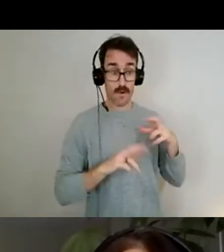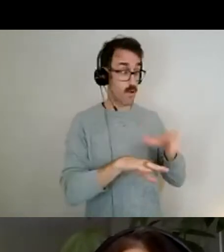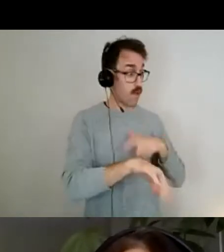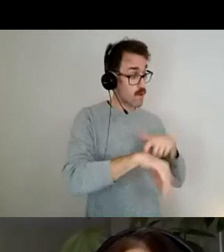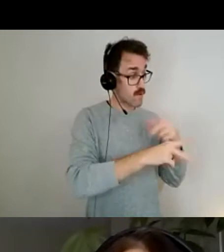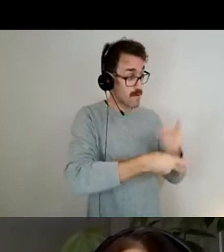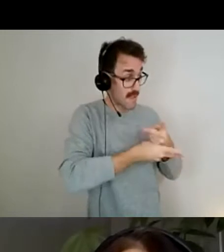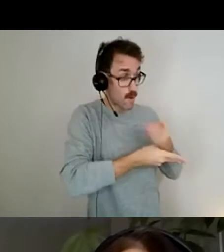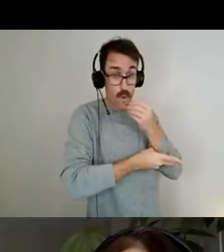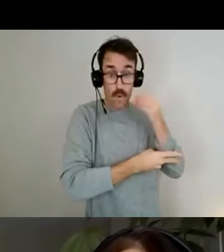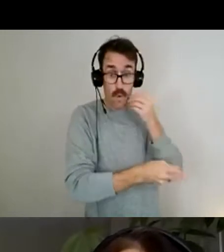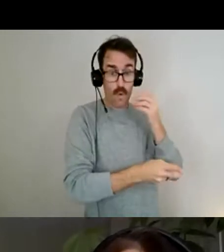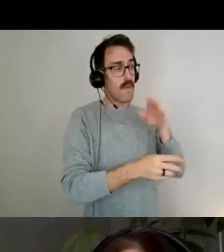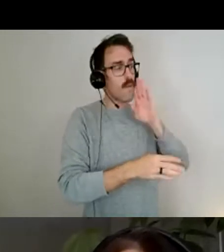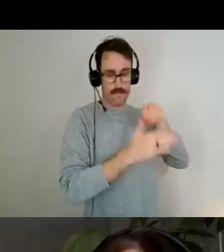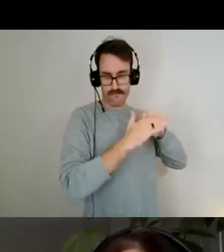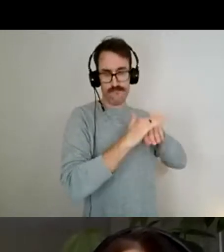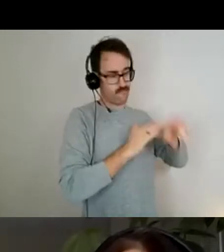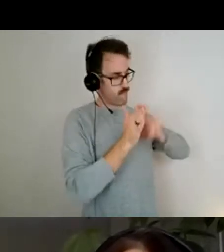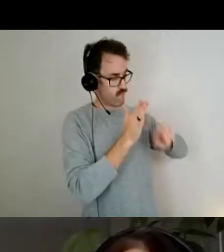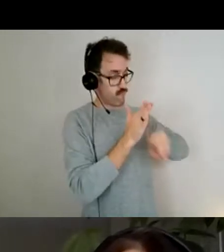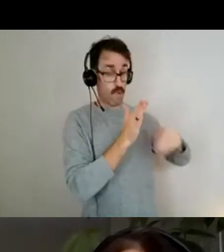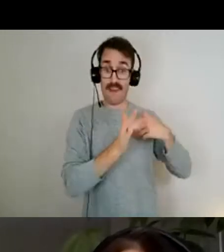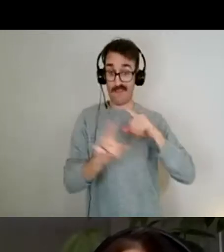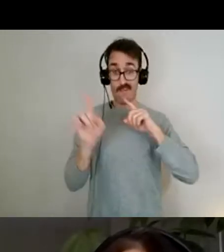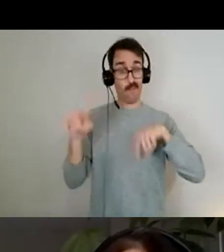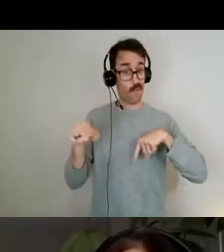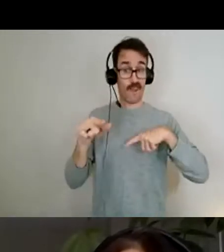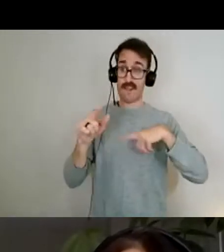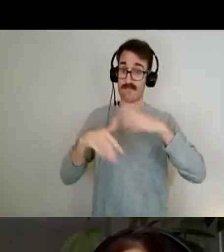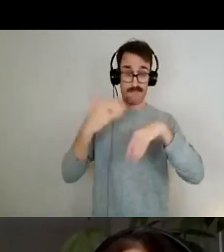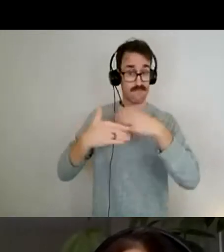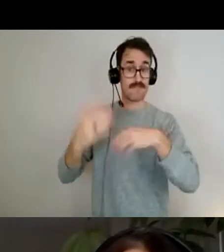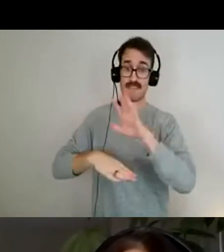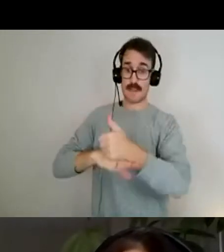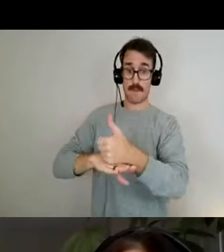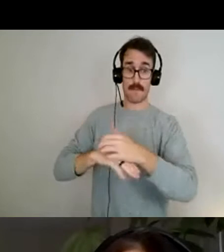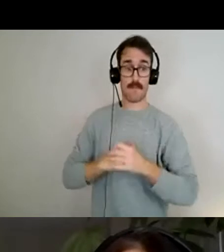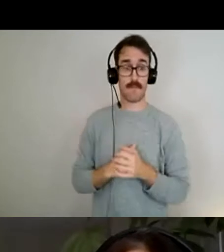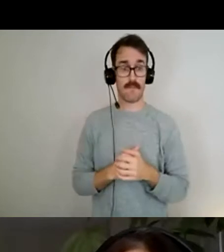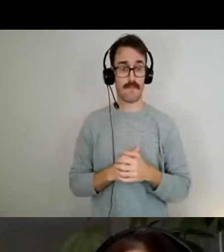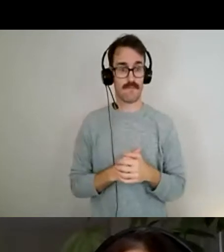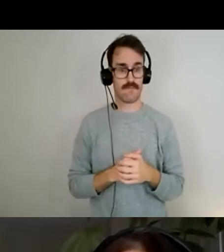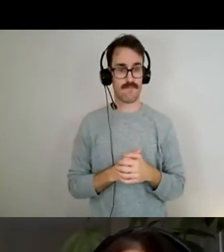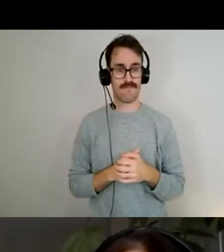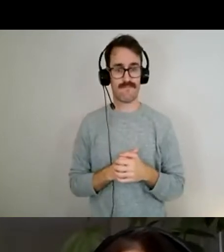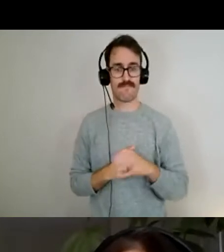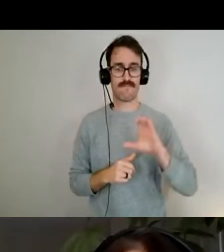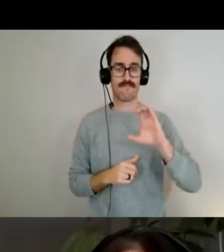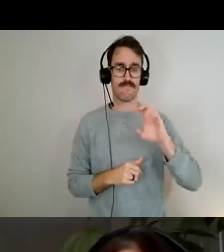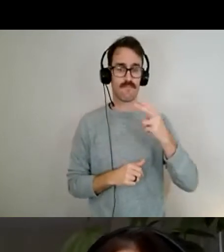So you have a reporting mechanism. Thank you, everyone. So I'm going to give everybody a chance to say